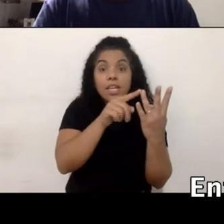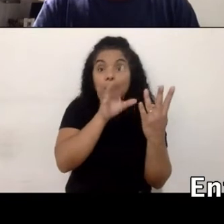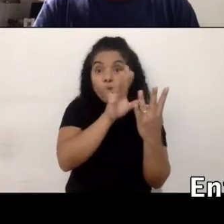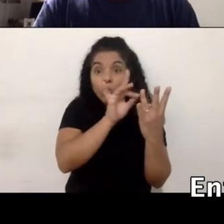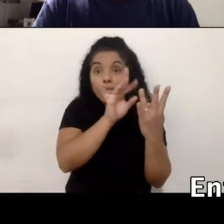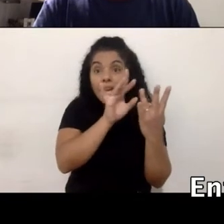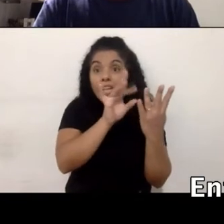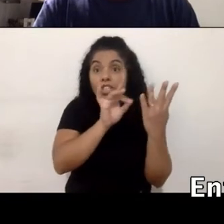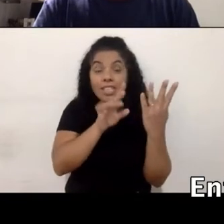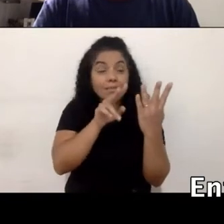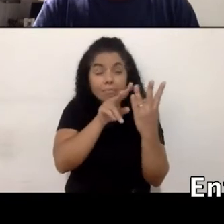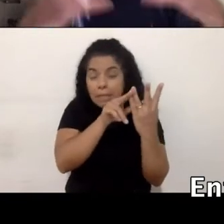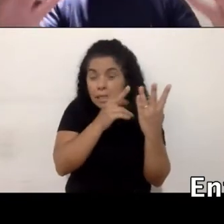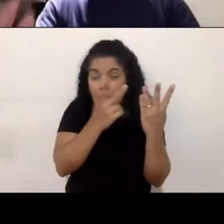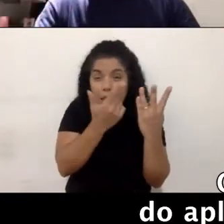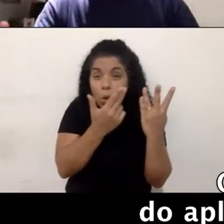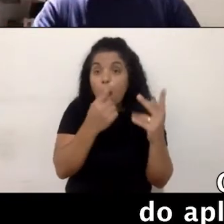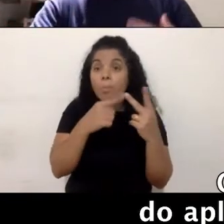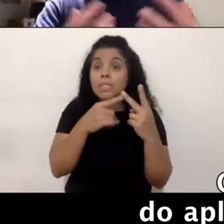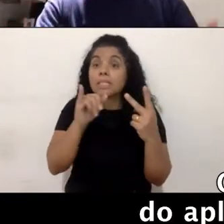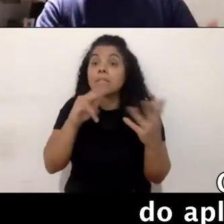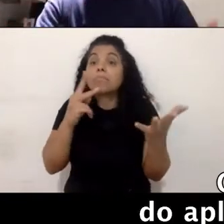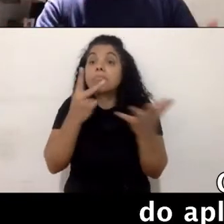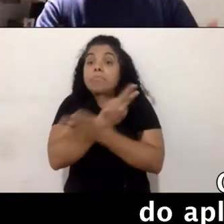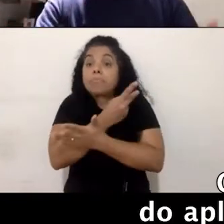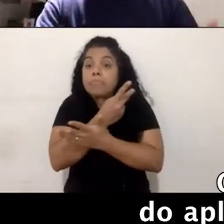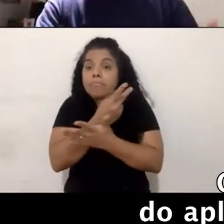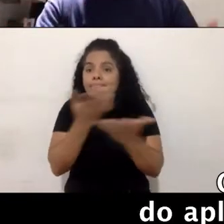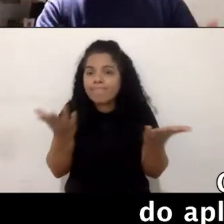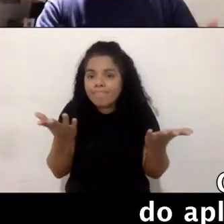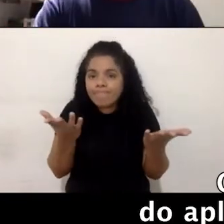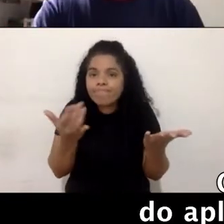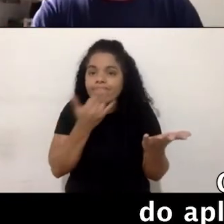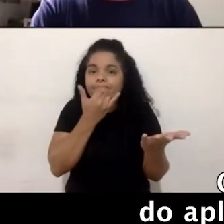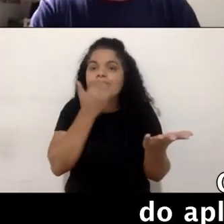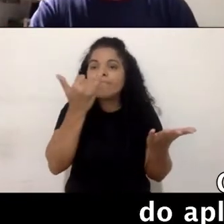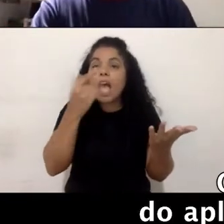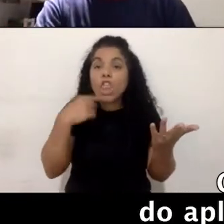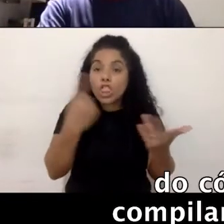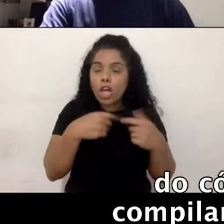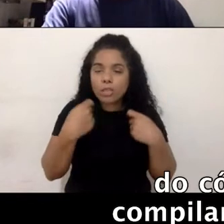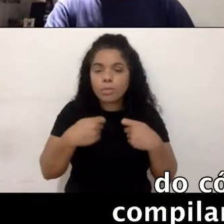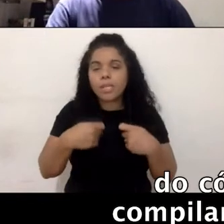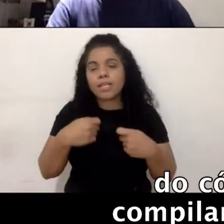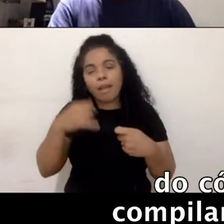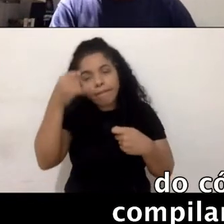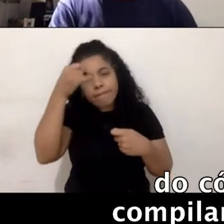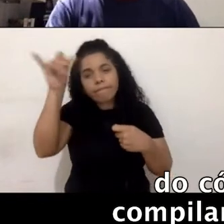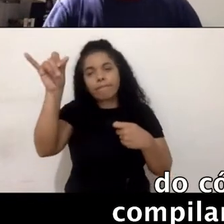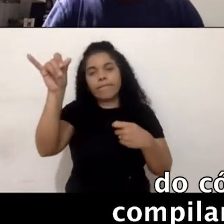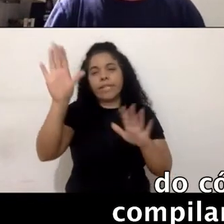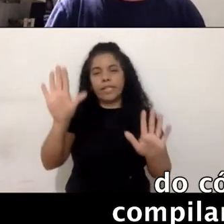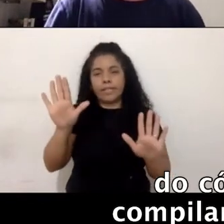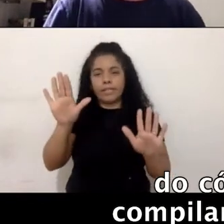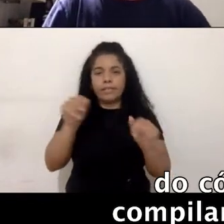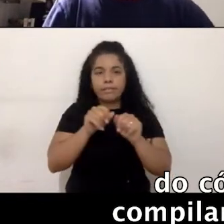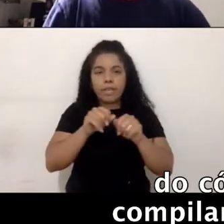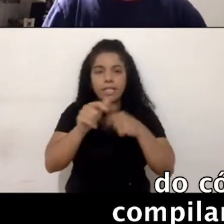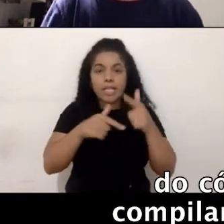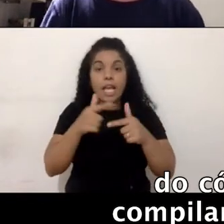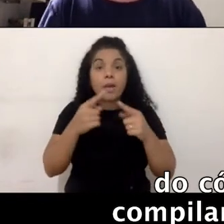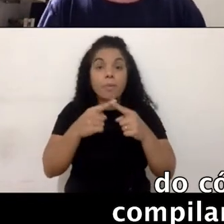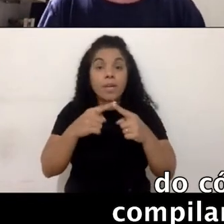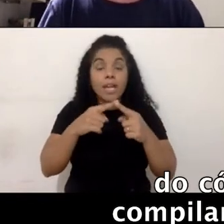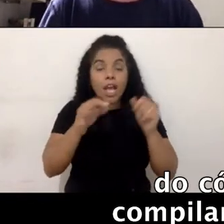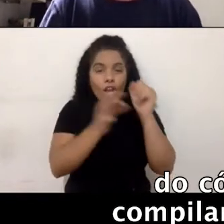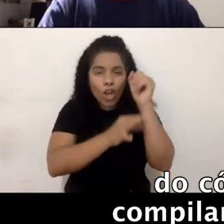So it's we need to avoid that, as we would with application code. We don't have separate copy of our application code that we compile separately